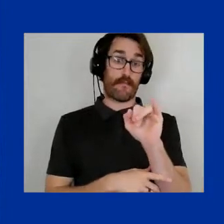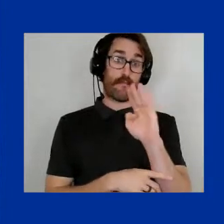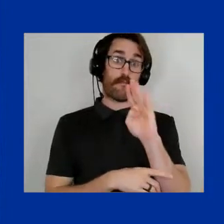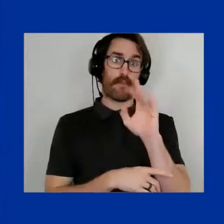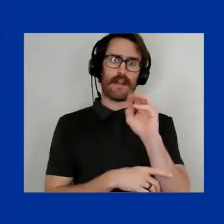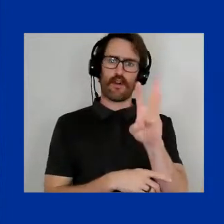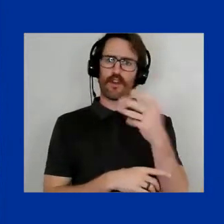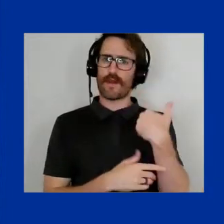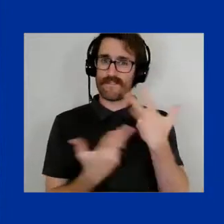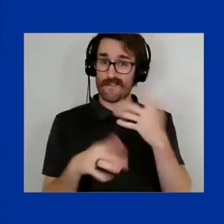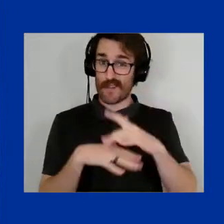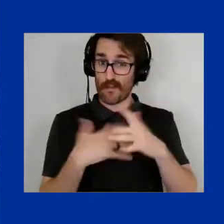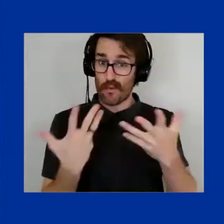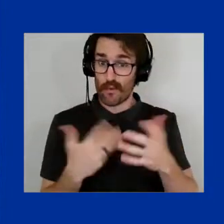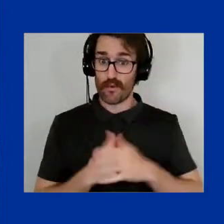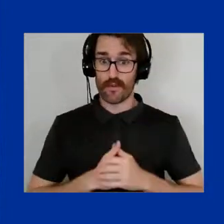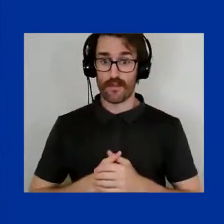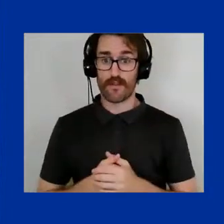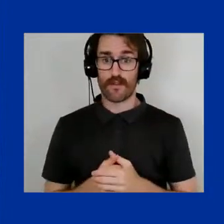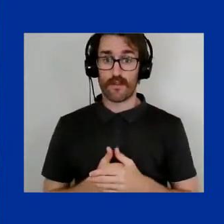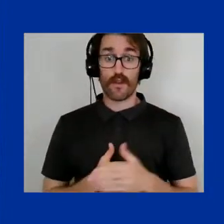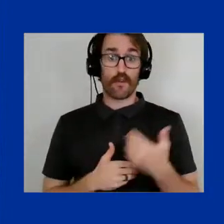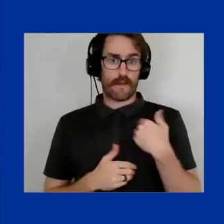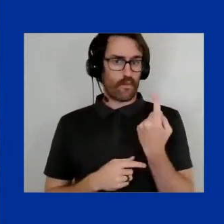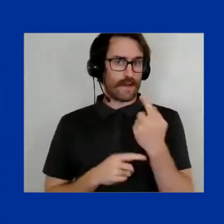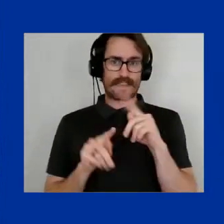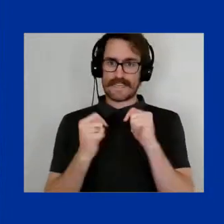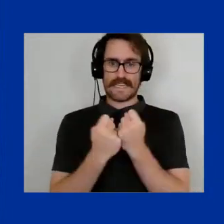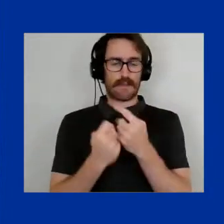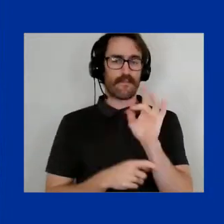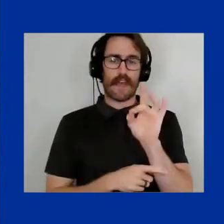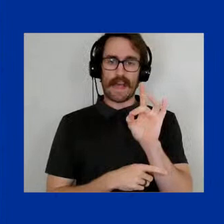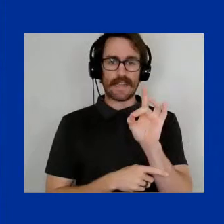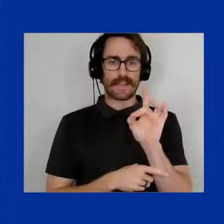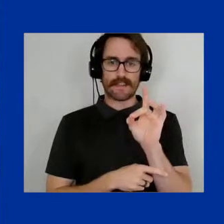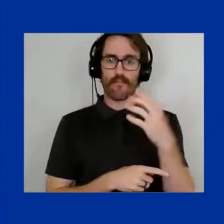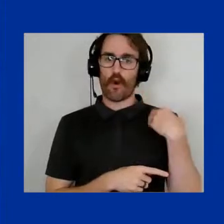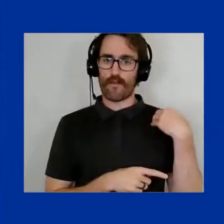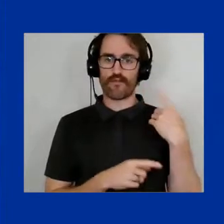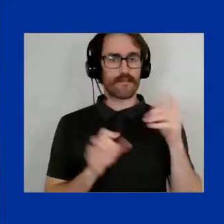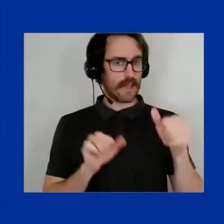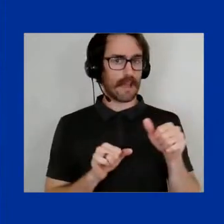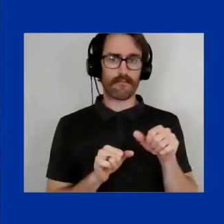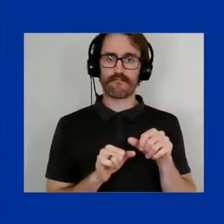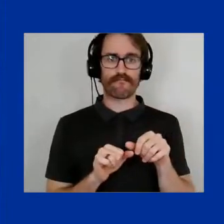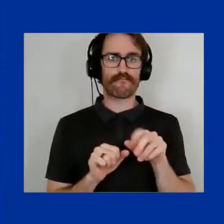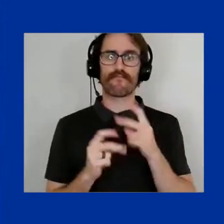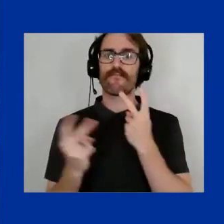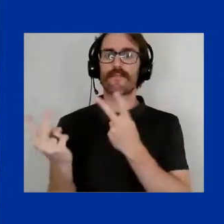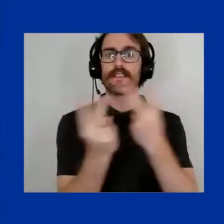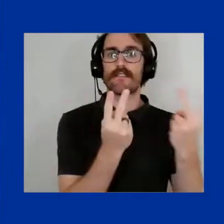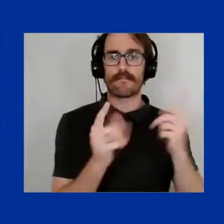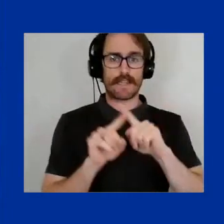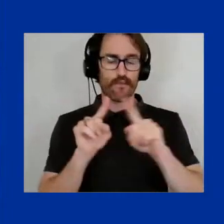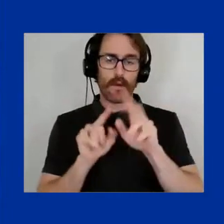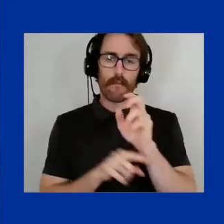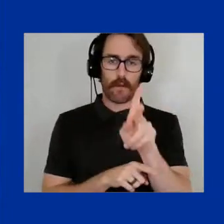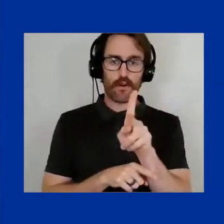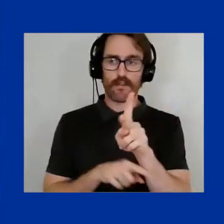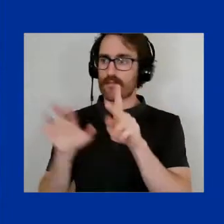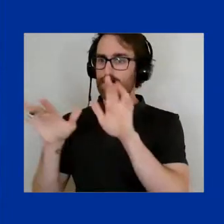a dedicated team of 8 officers that'll be doing these parks. And obviously, as we're signaling, we're going to be looking